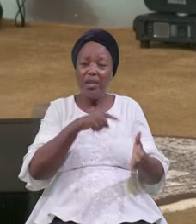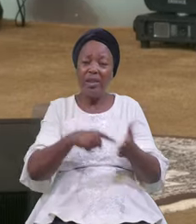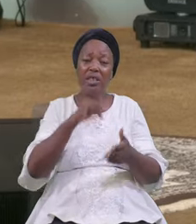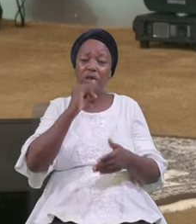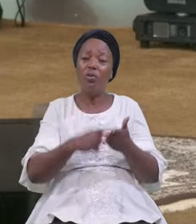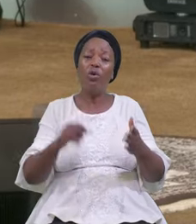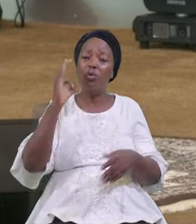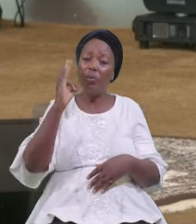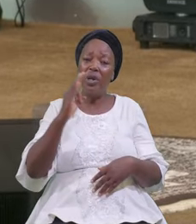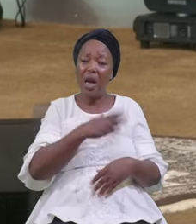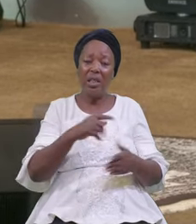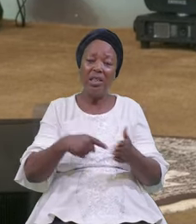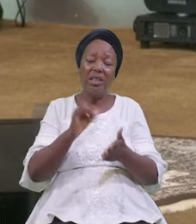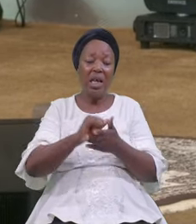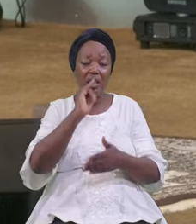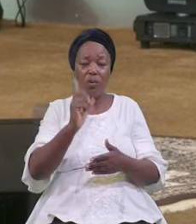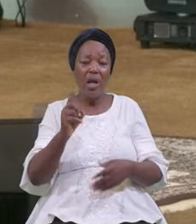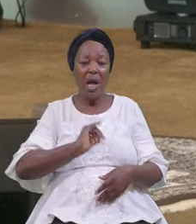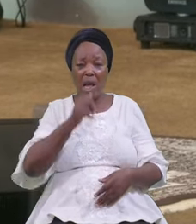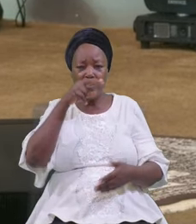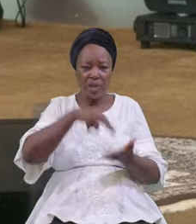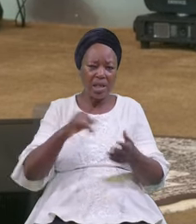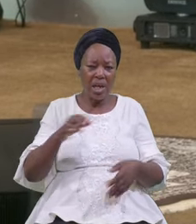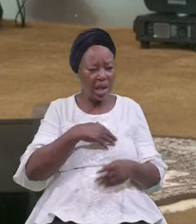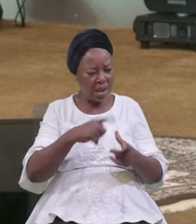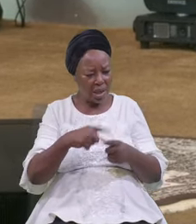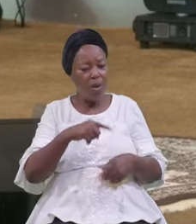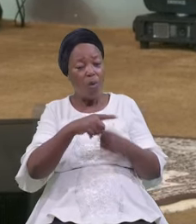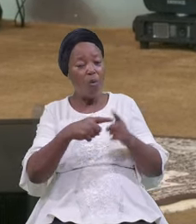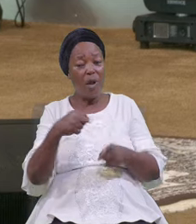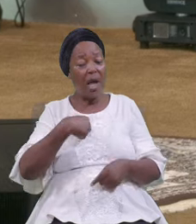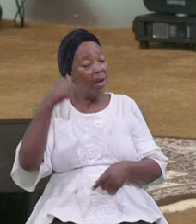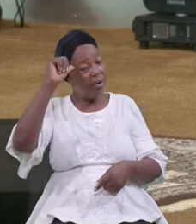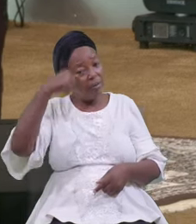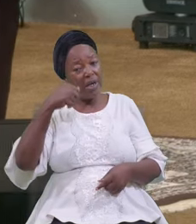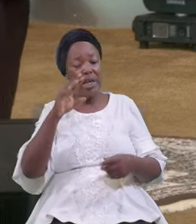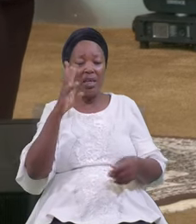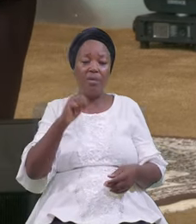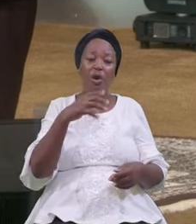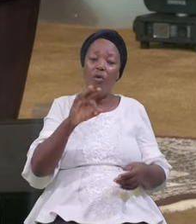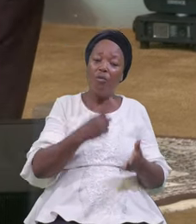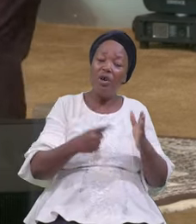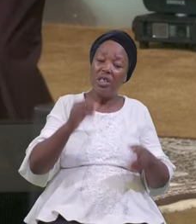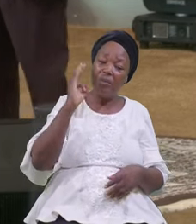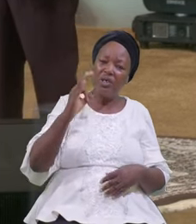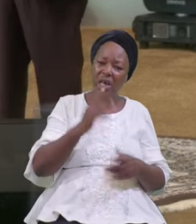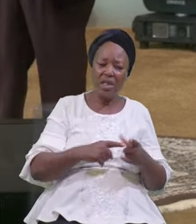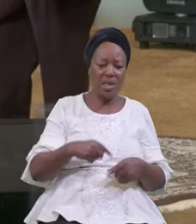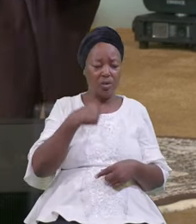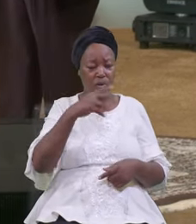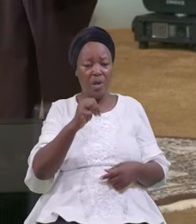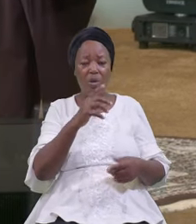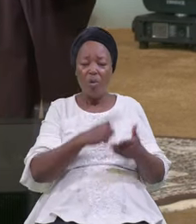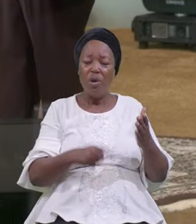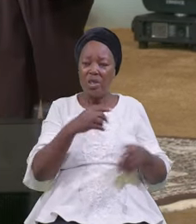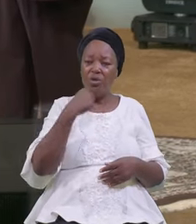this, that's where I'm standing. And when I reminded him of what he preached, and I quoted him, and I said, what you